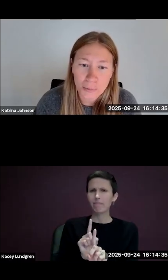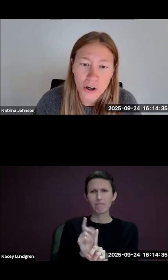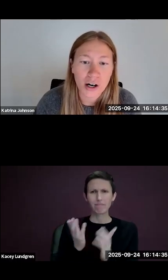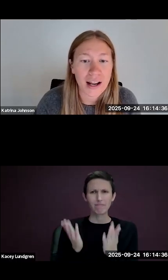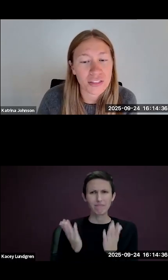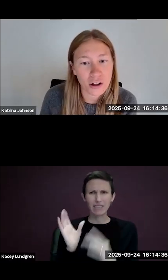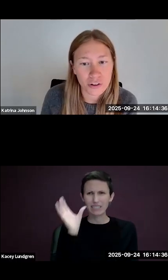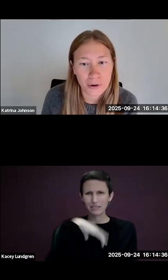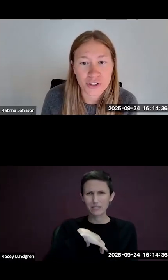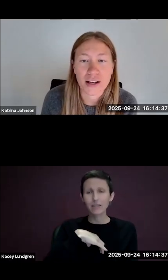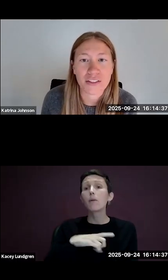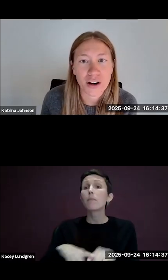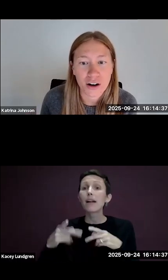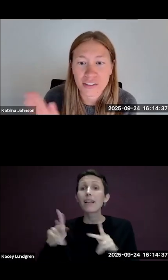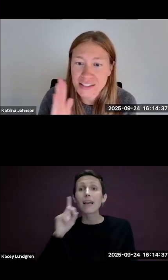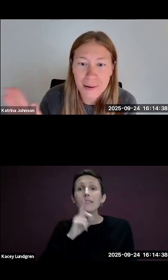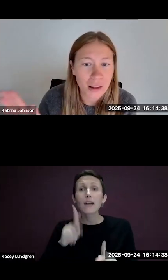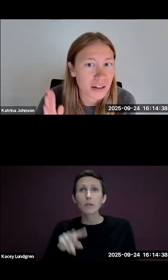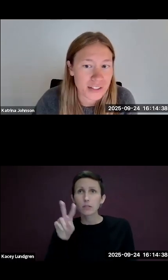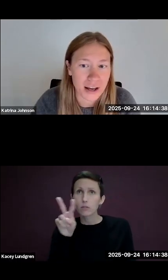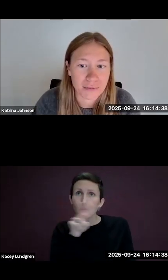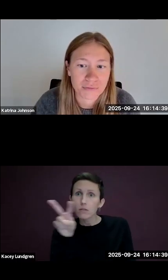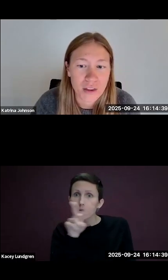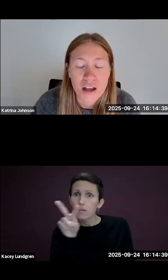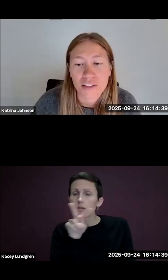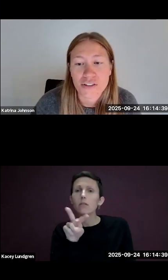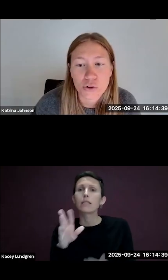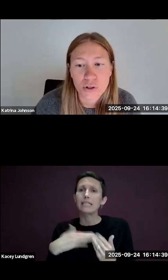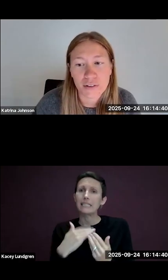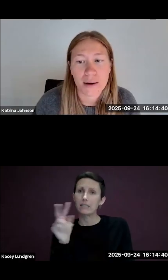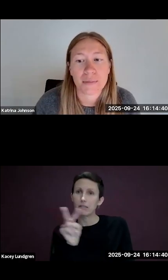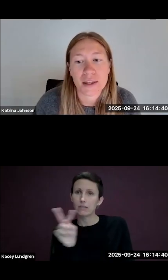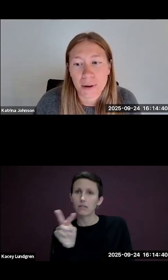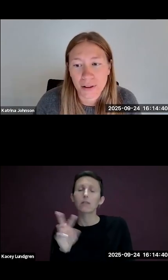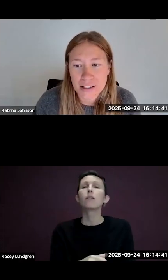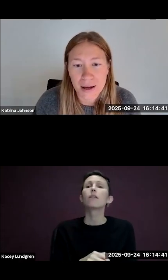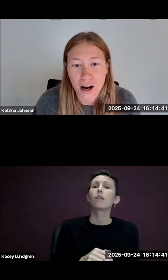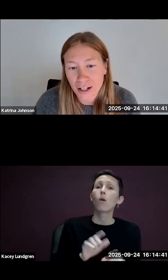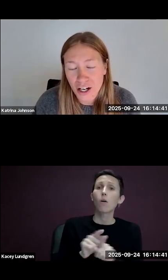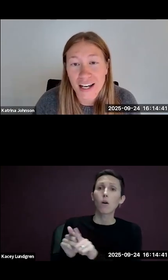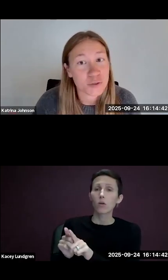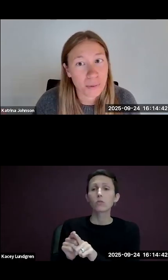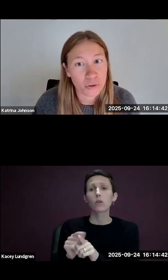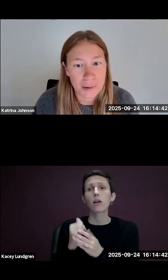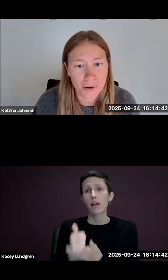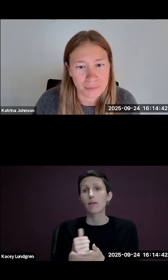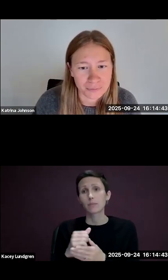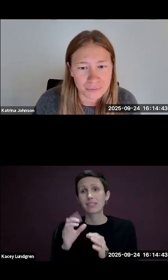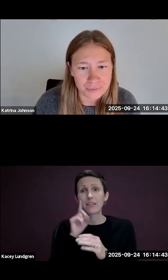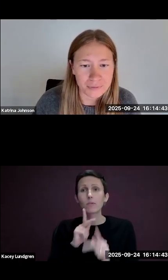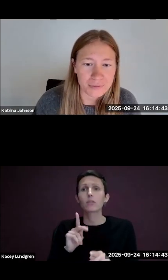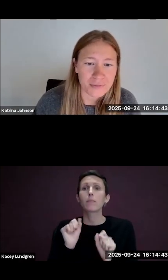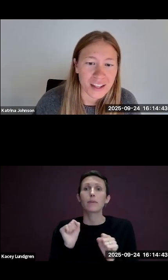put the interpreter and the other person in the same line of sight. This also gives them the ability to make eye contact with both